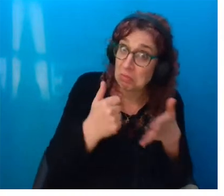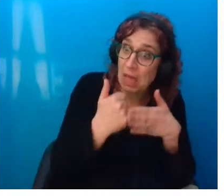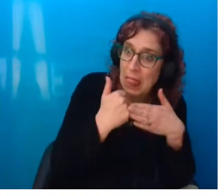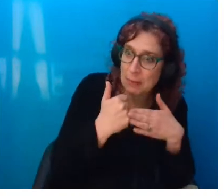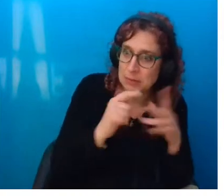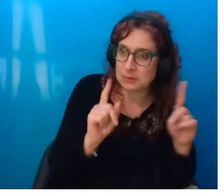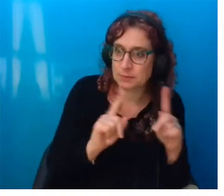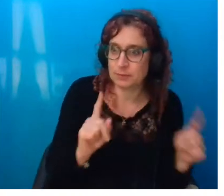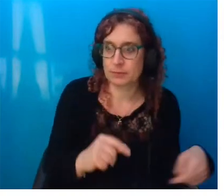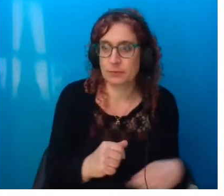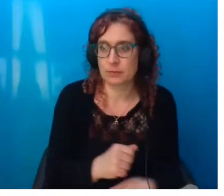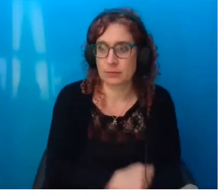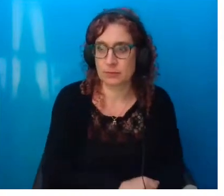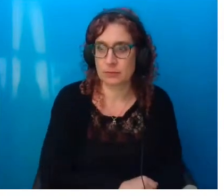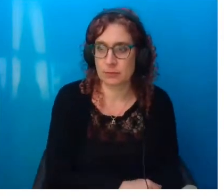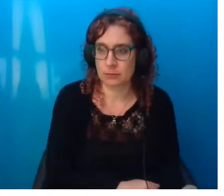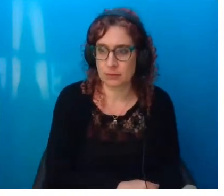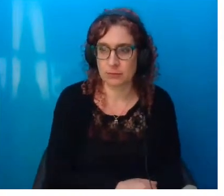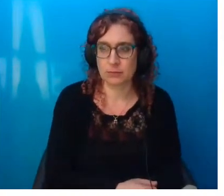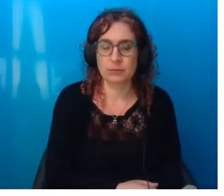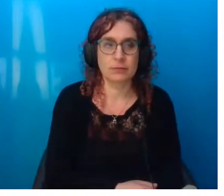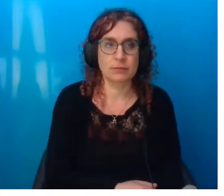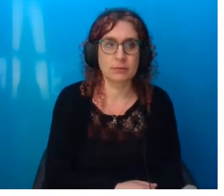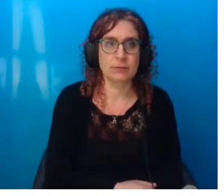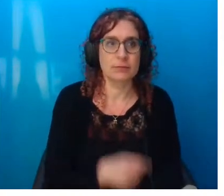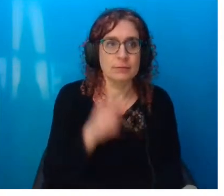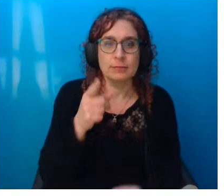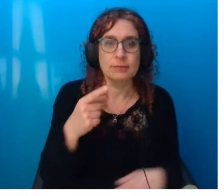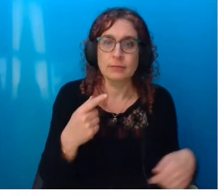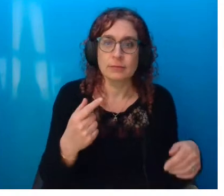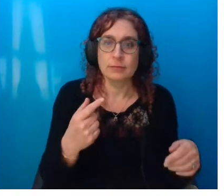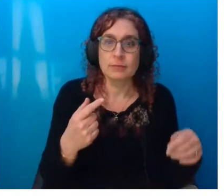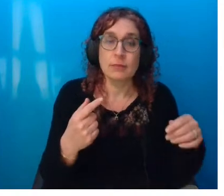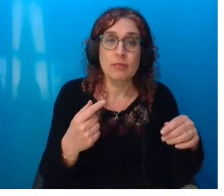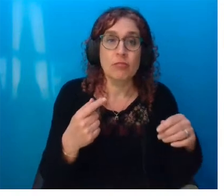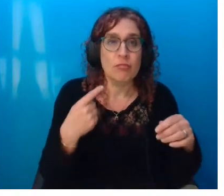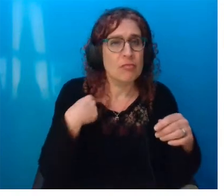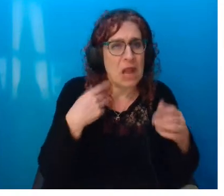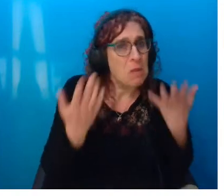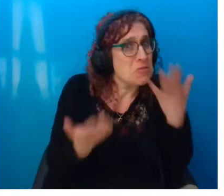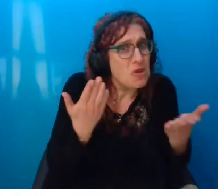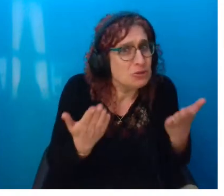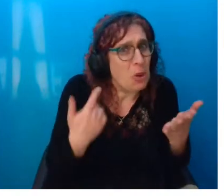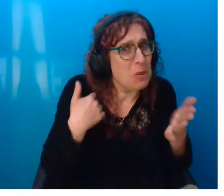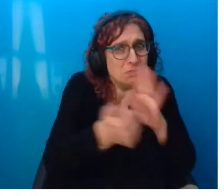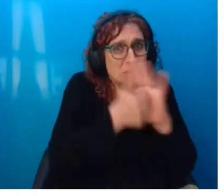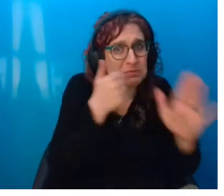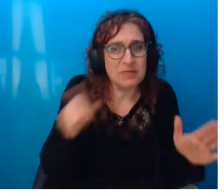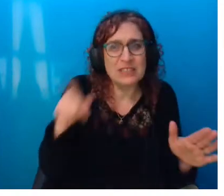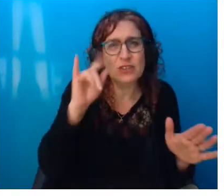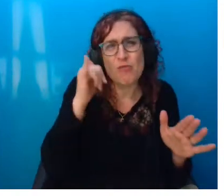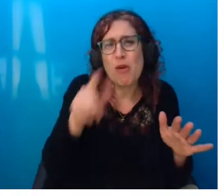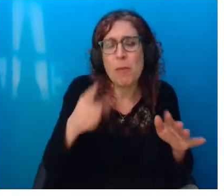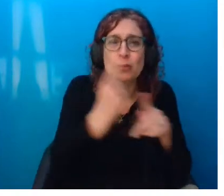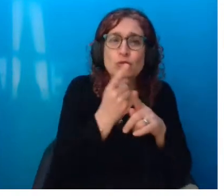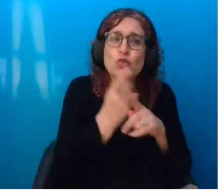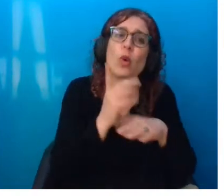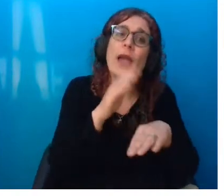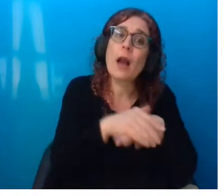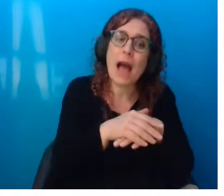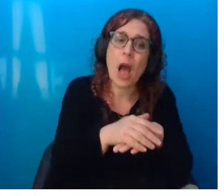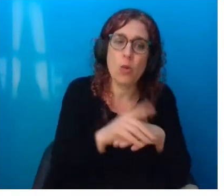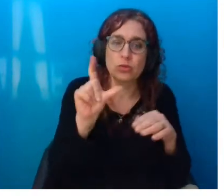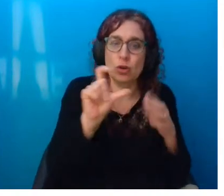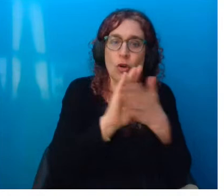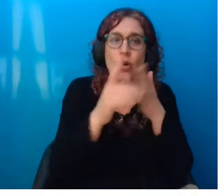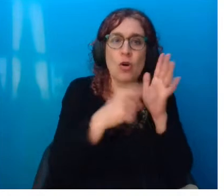not a great fan of them, no. I guess it depends what you're trying to treat. I imagine that you're talking there about chronic urticaria, and I'm not a great fan